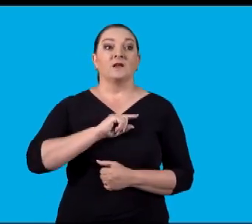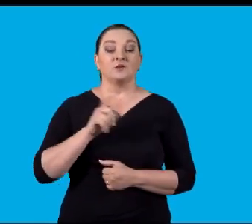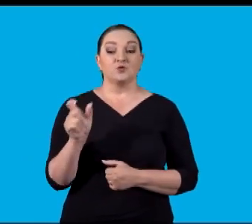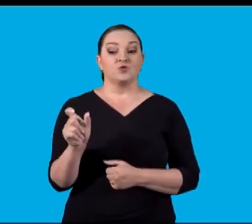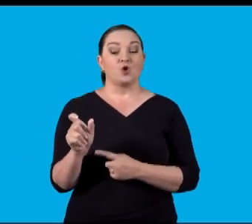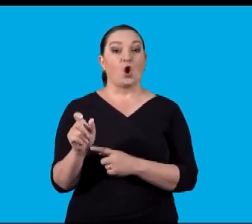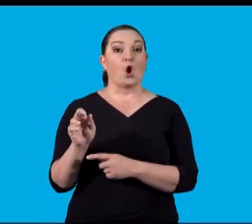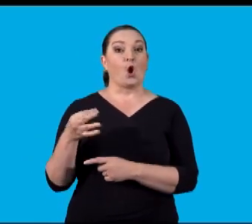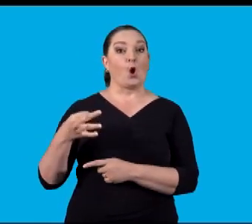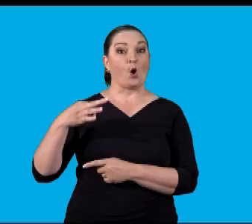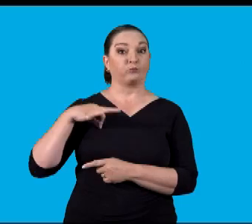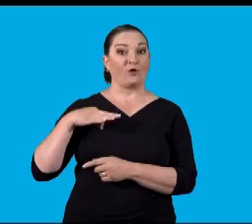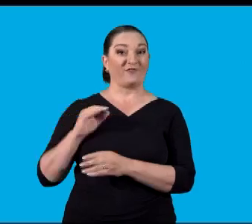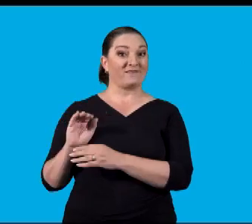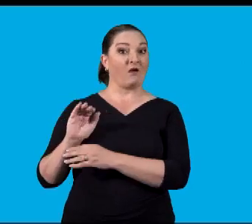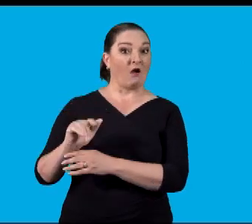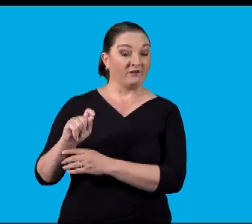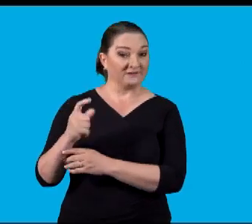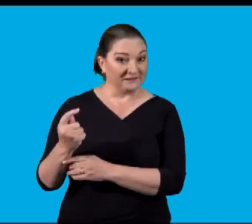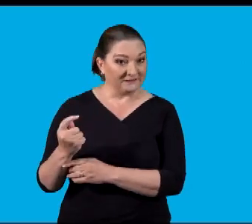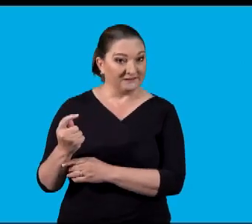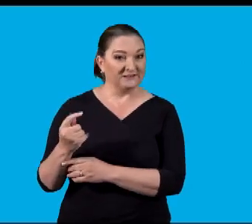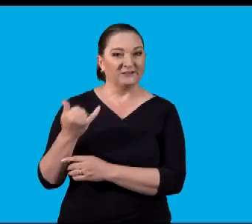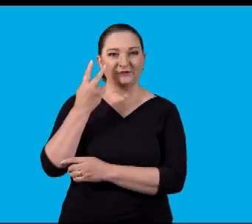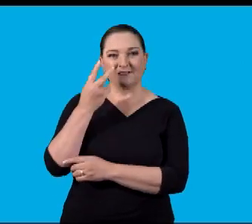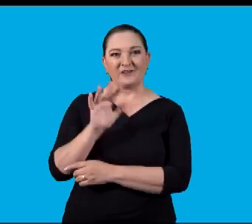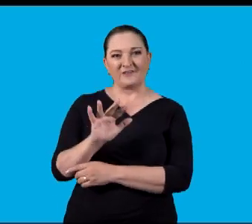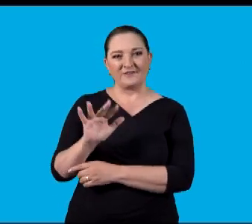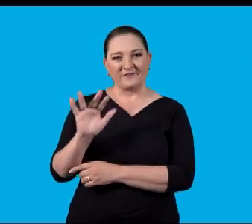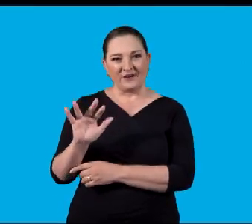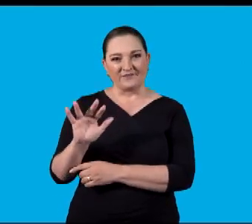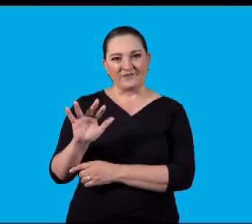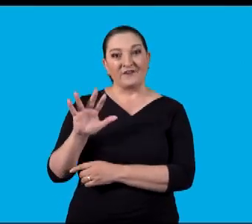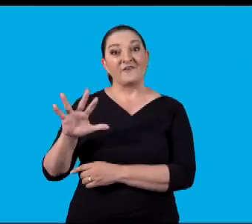the profit after tax, which is my